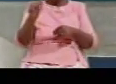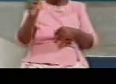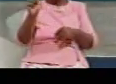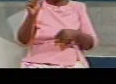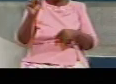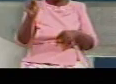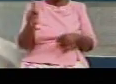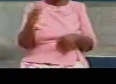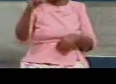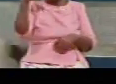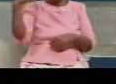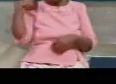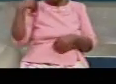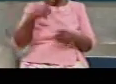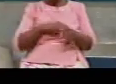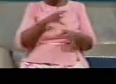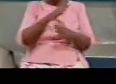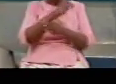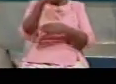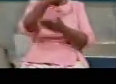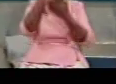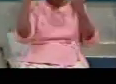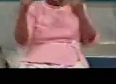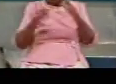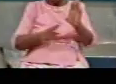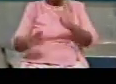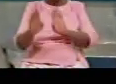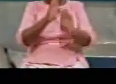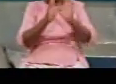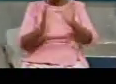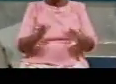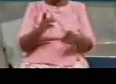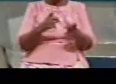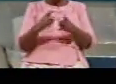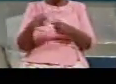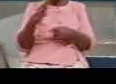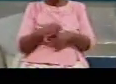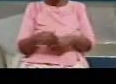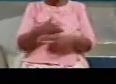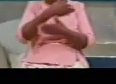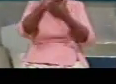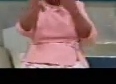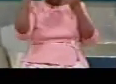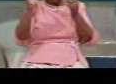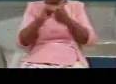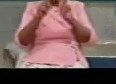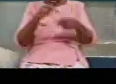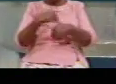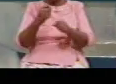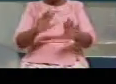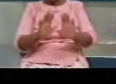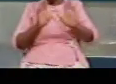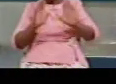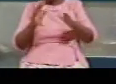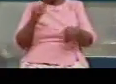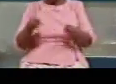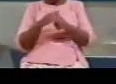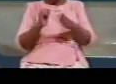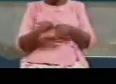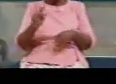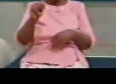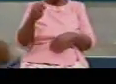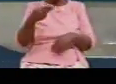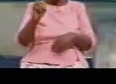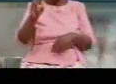forget tormentors, when you forget the one buffeting you, like, you know, the thorn in the flesh, when you forget